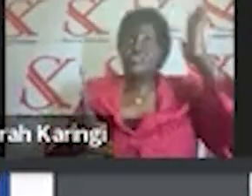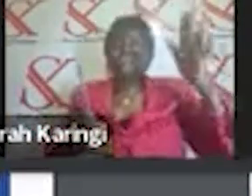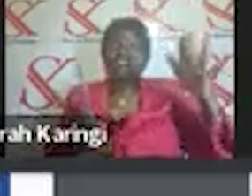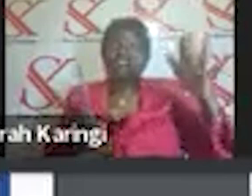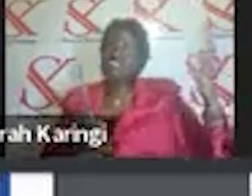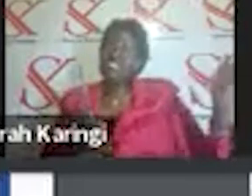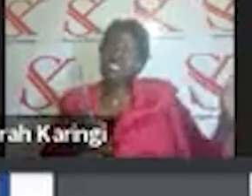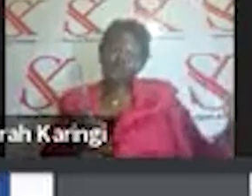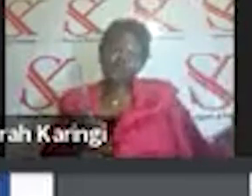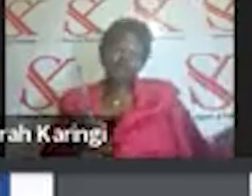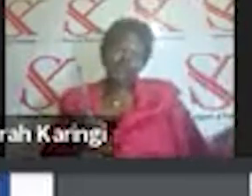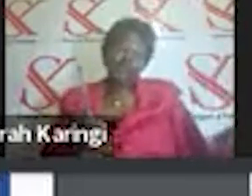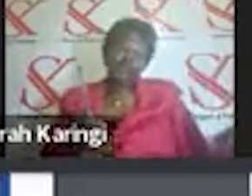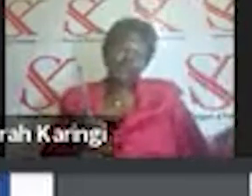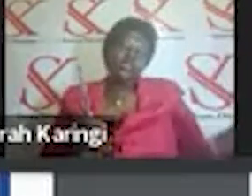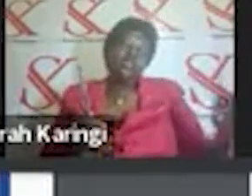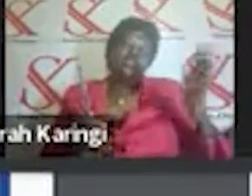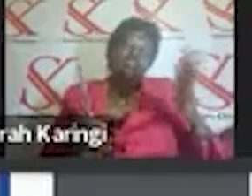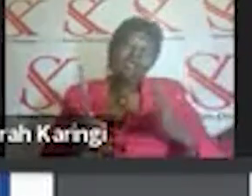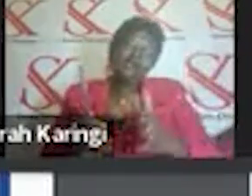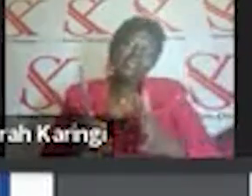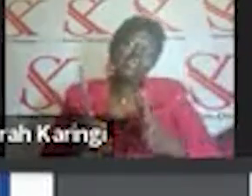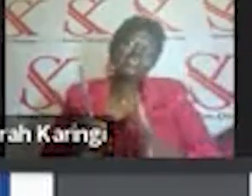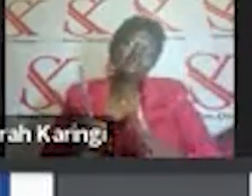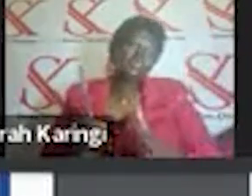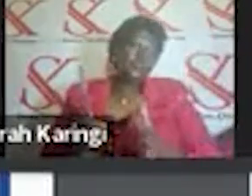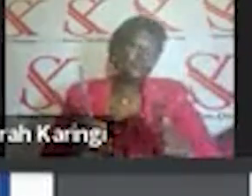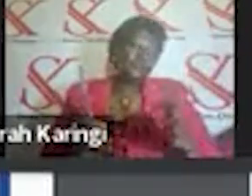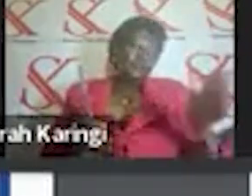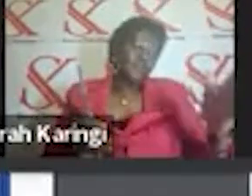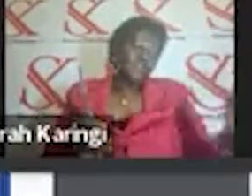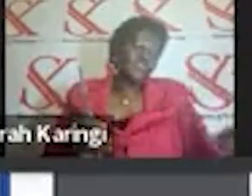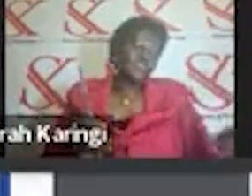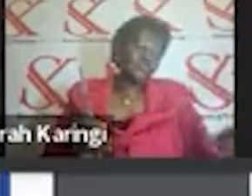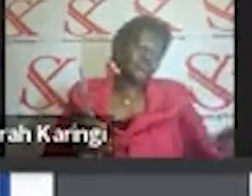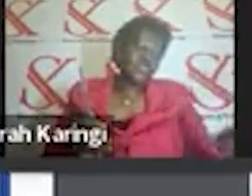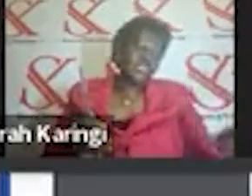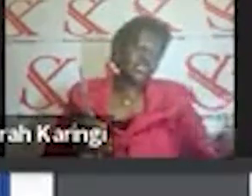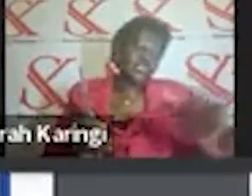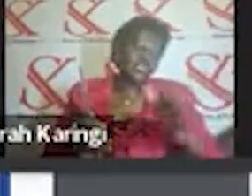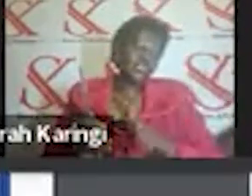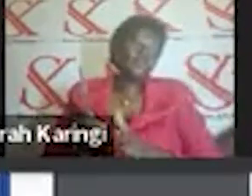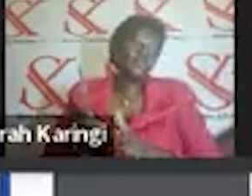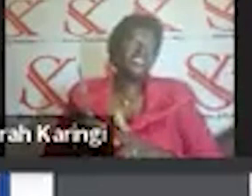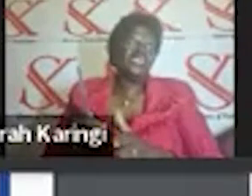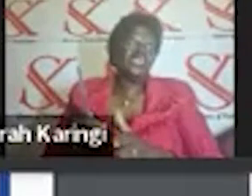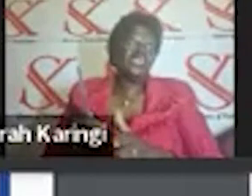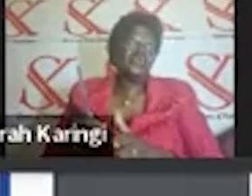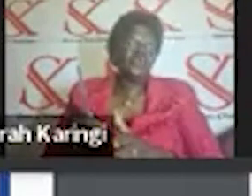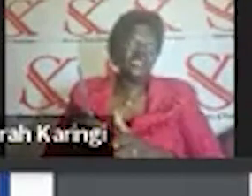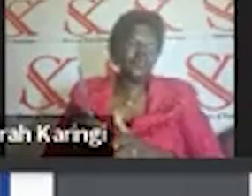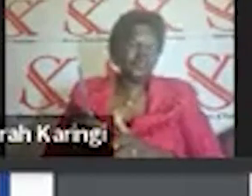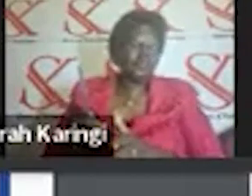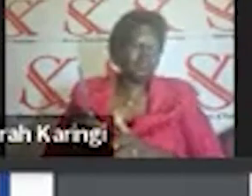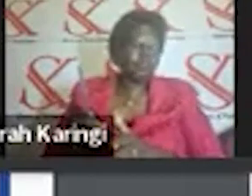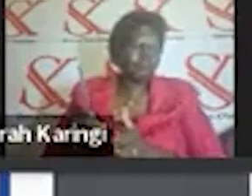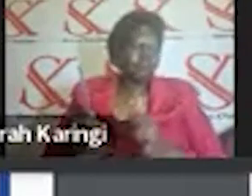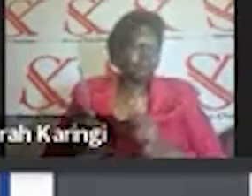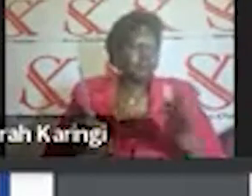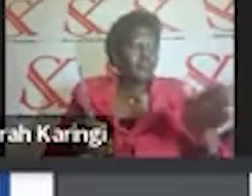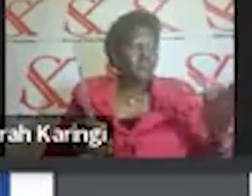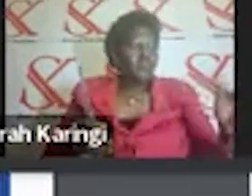I'm not a golfer, so you can't have a golf club. Now I asked myself, Grace is my friend, she goes to Muthaiga Sports Club.